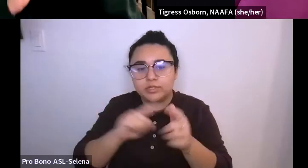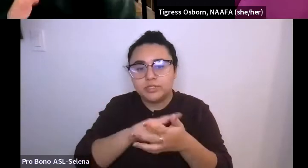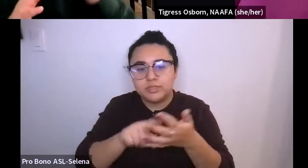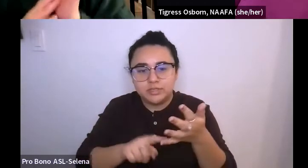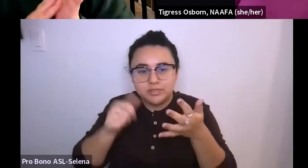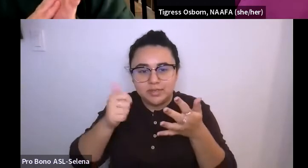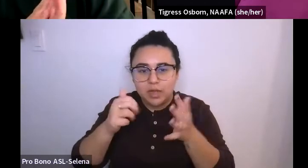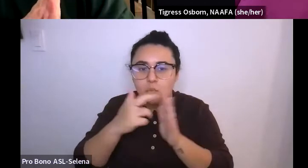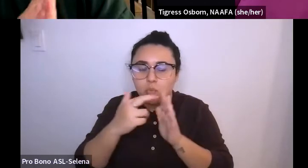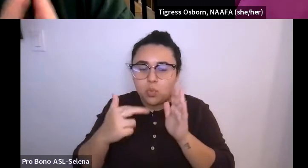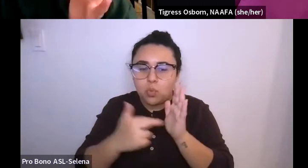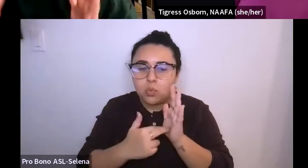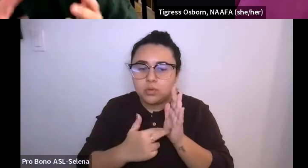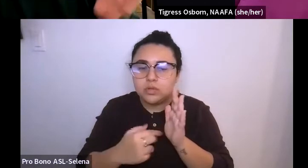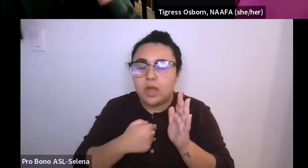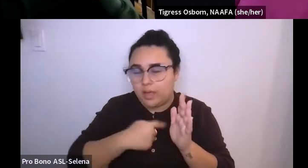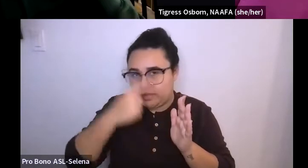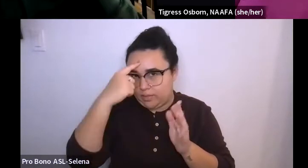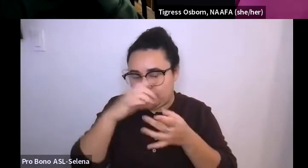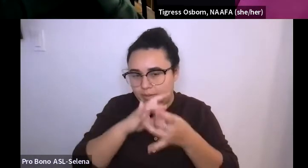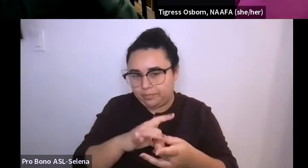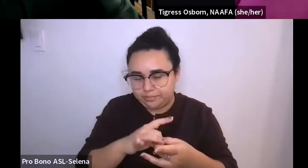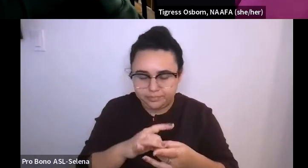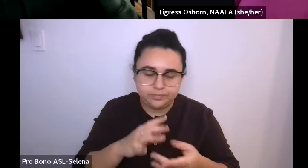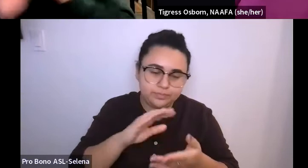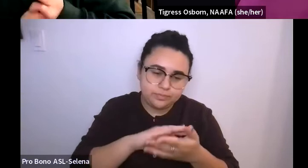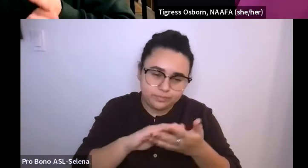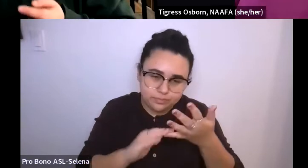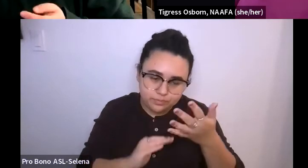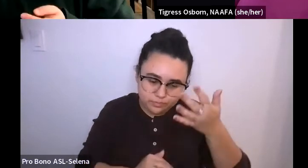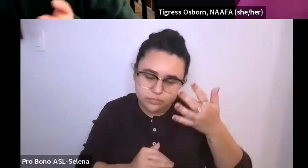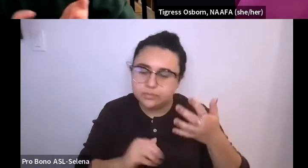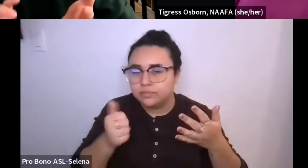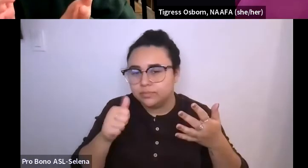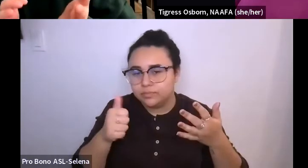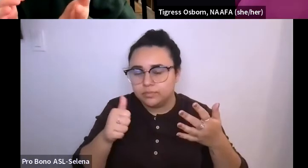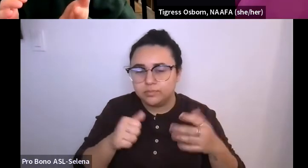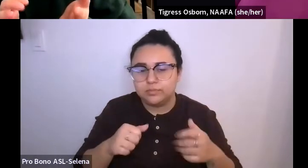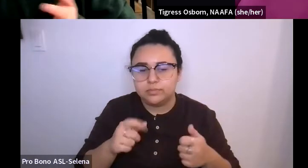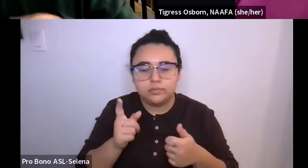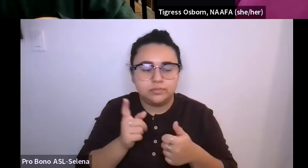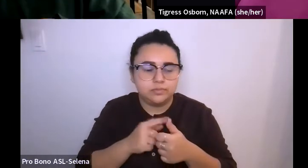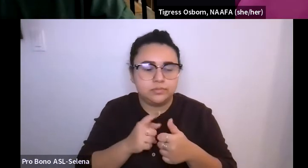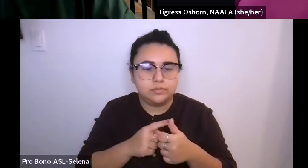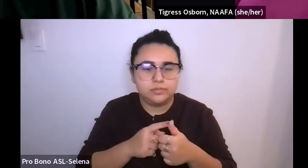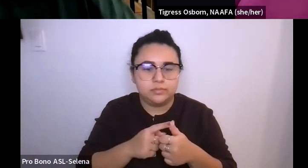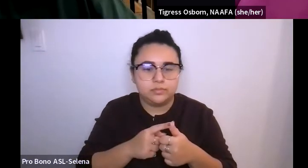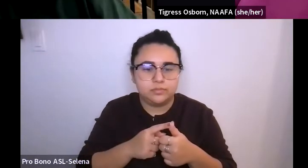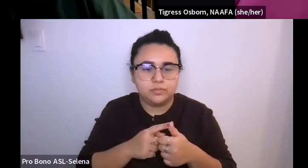the rules that I think of. You know, it's we don't want, they call them